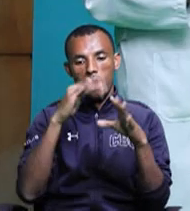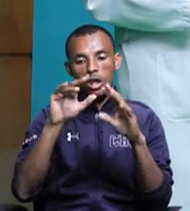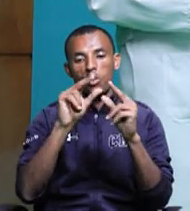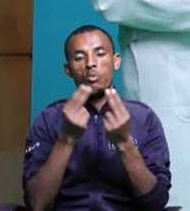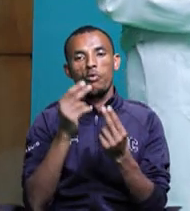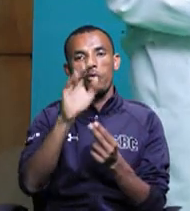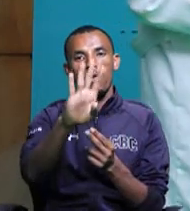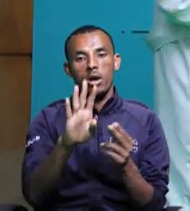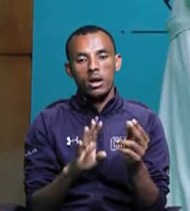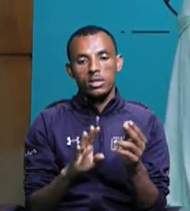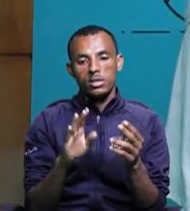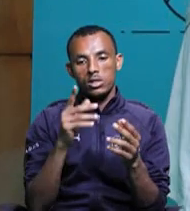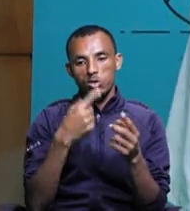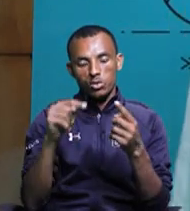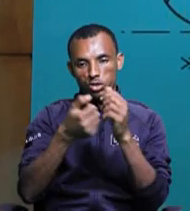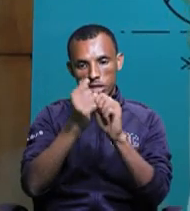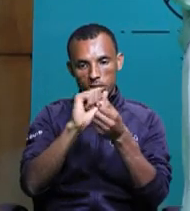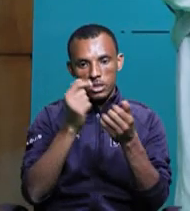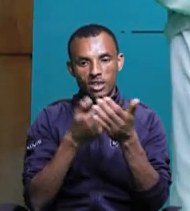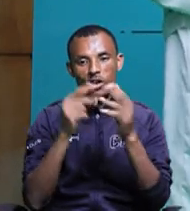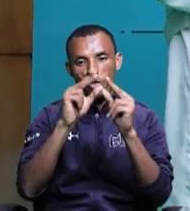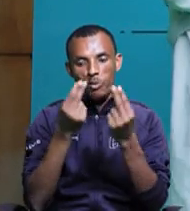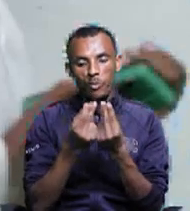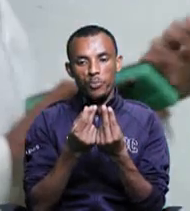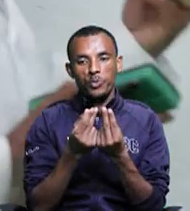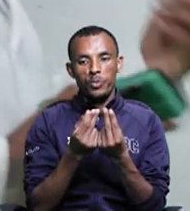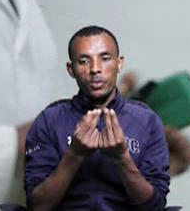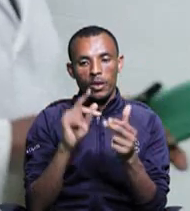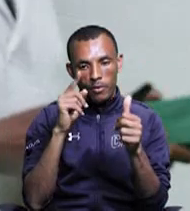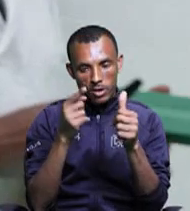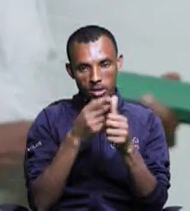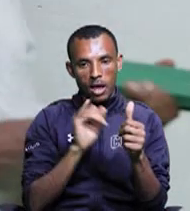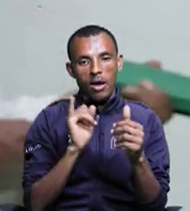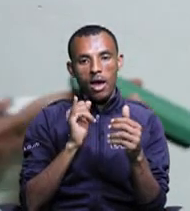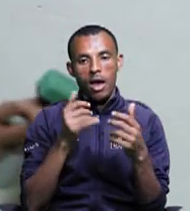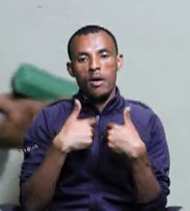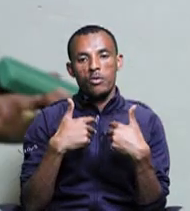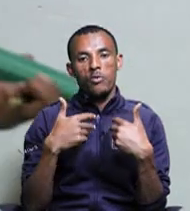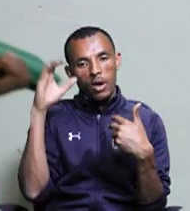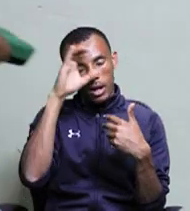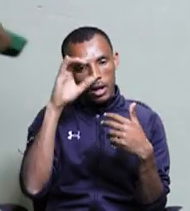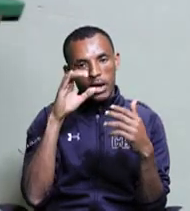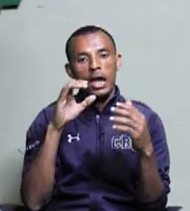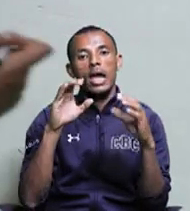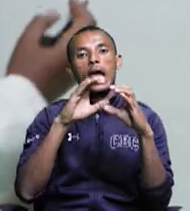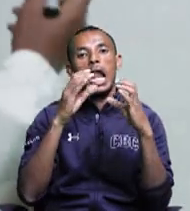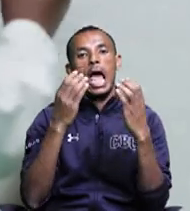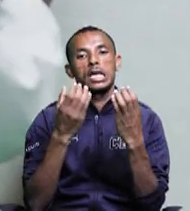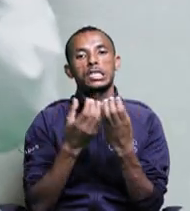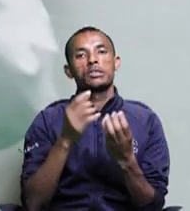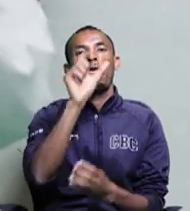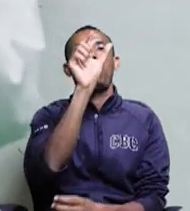form. But to change it into group or classes, first I have to find class mark, interval,